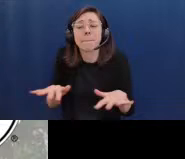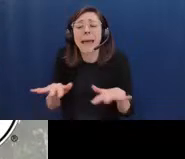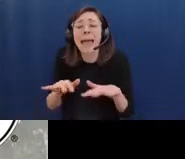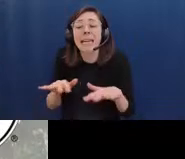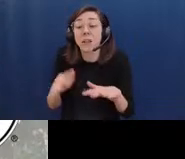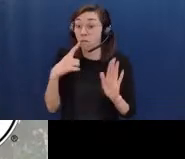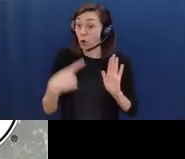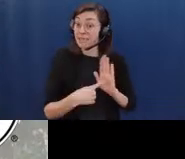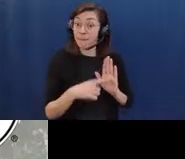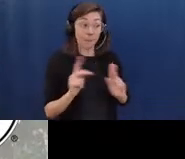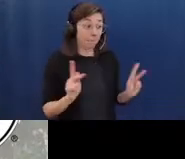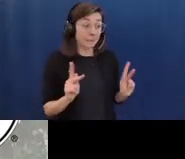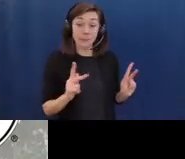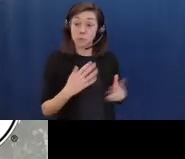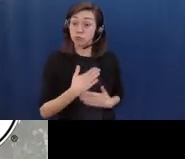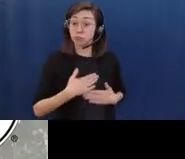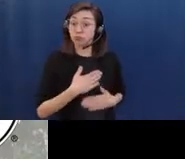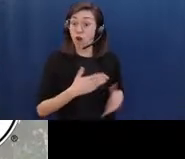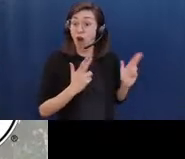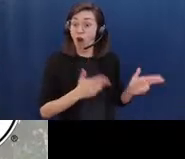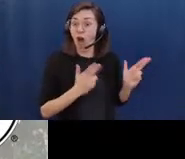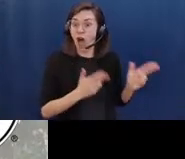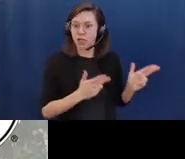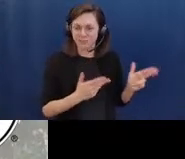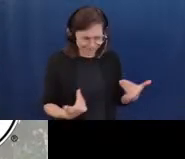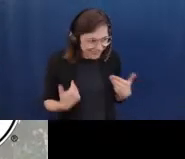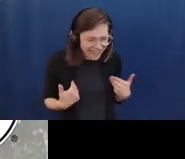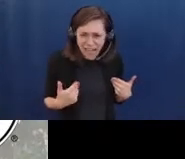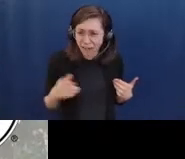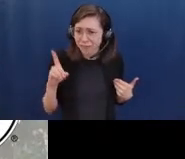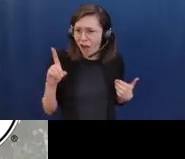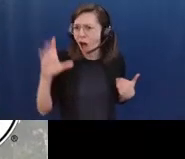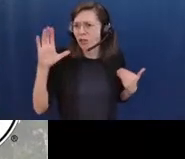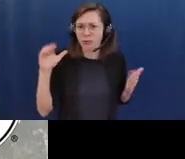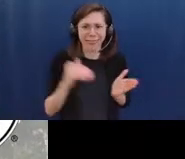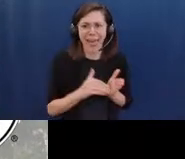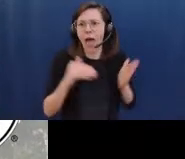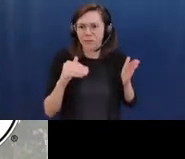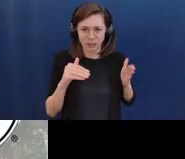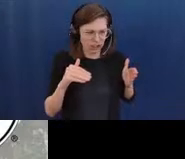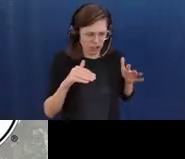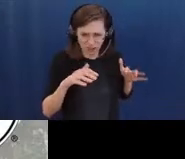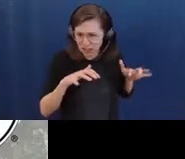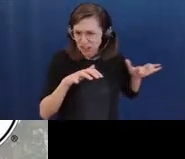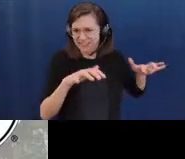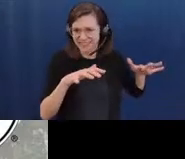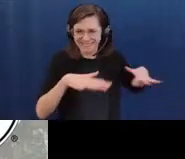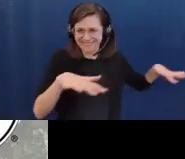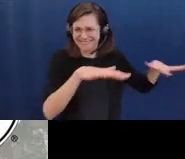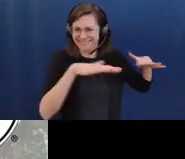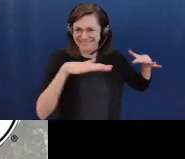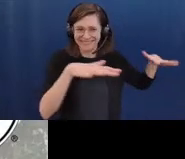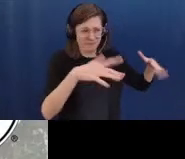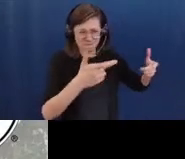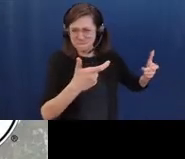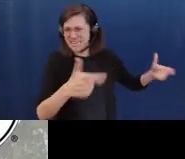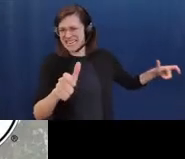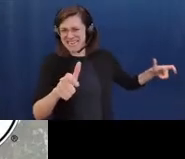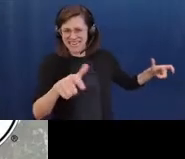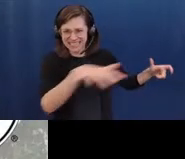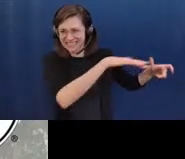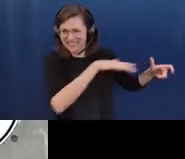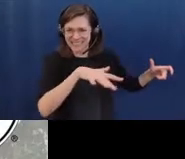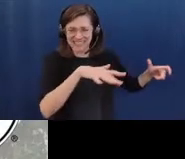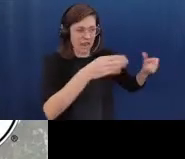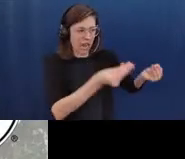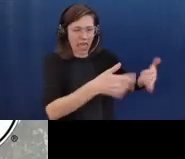have probably hundreds of thousands of acres or square miles of land. And we just